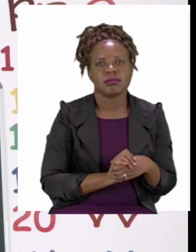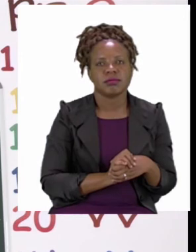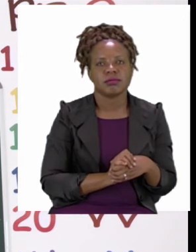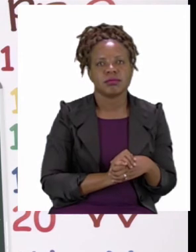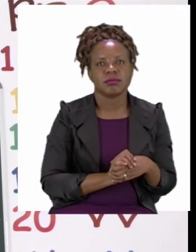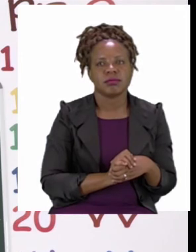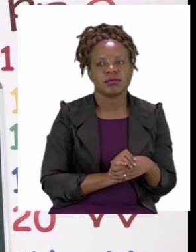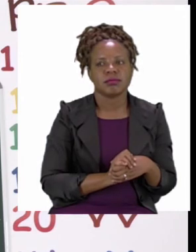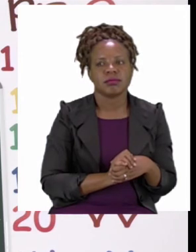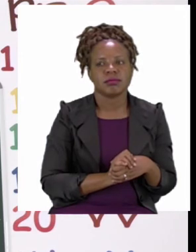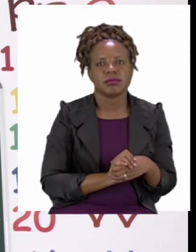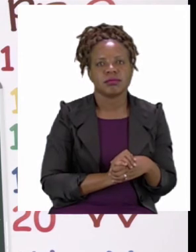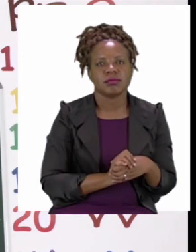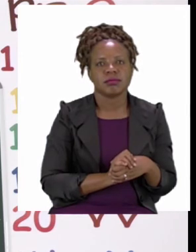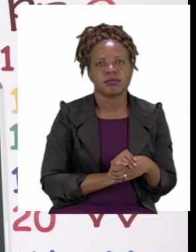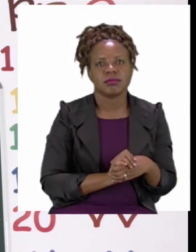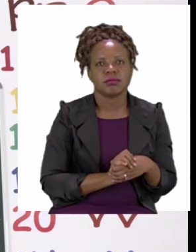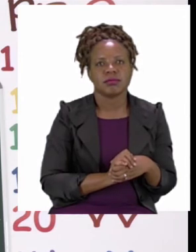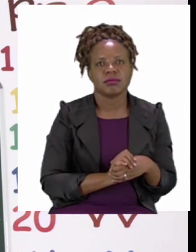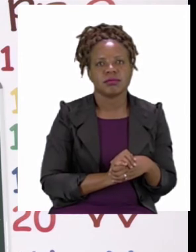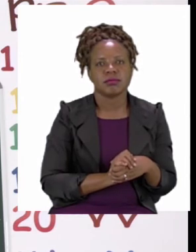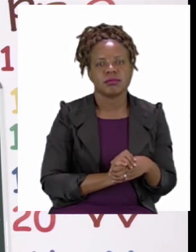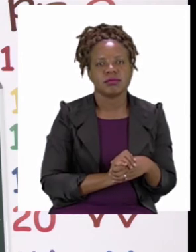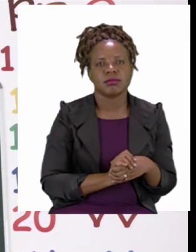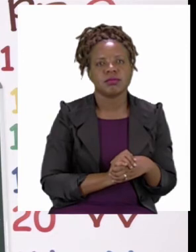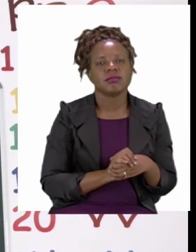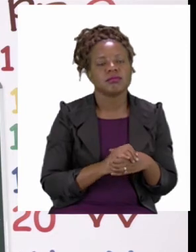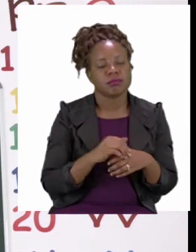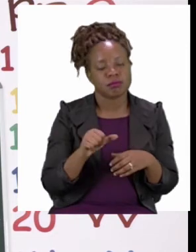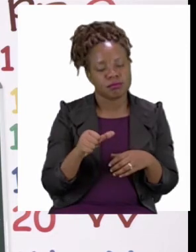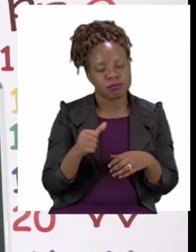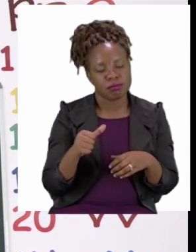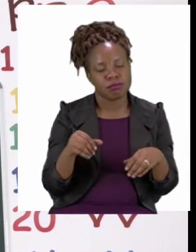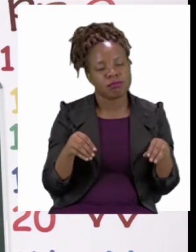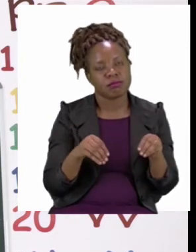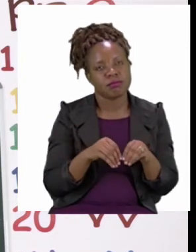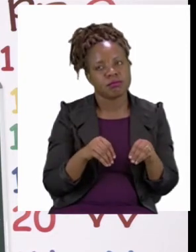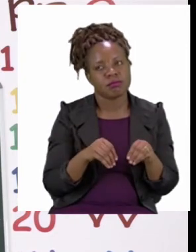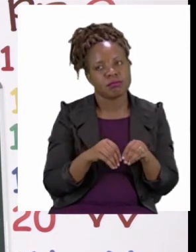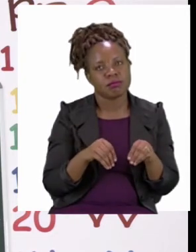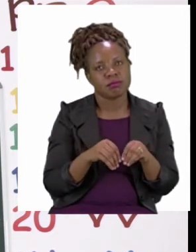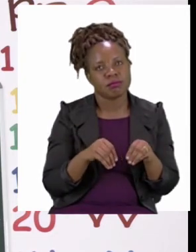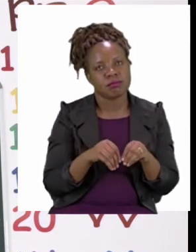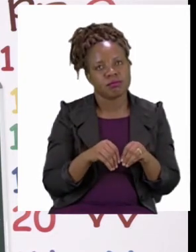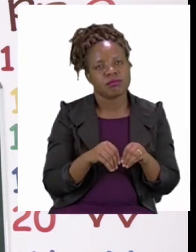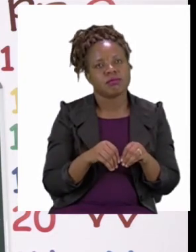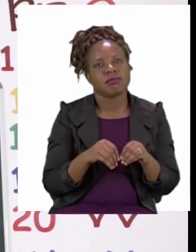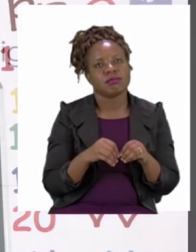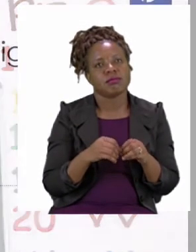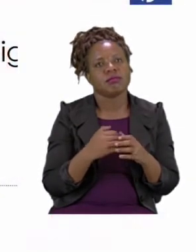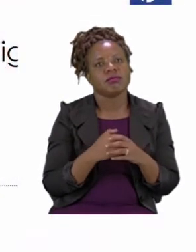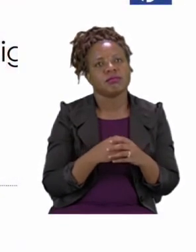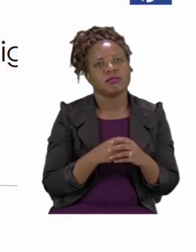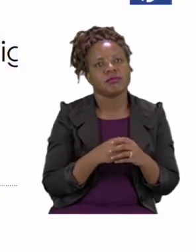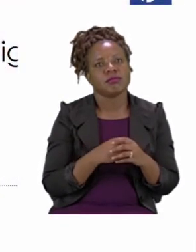74. So I'm going to leave you to do the rest by yourself. And then below it, we have some other